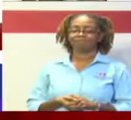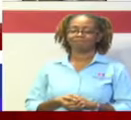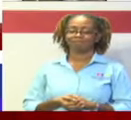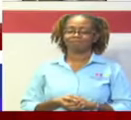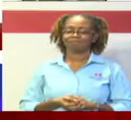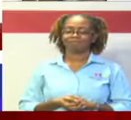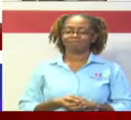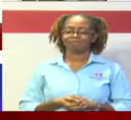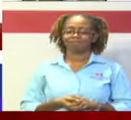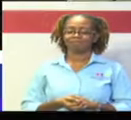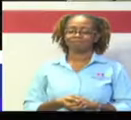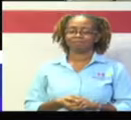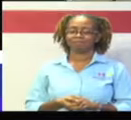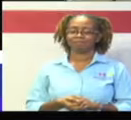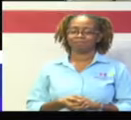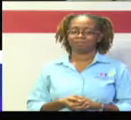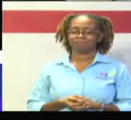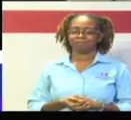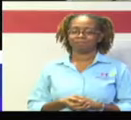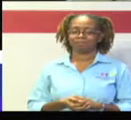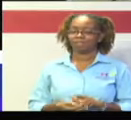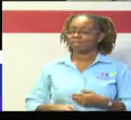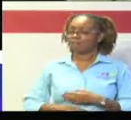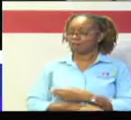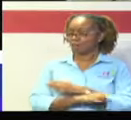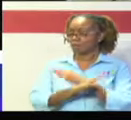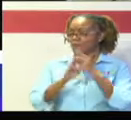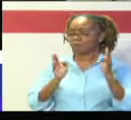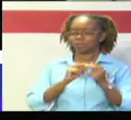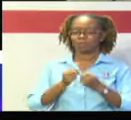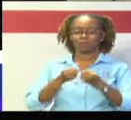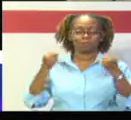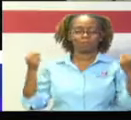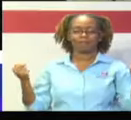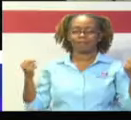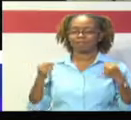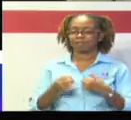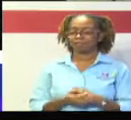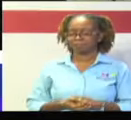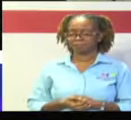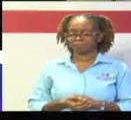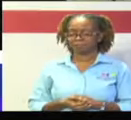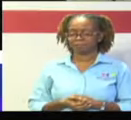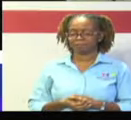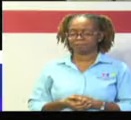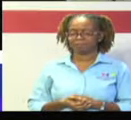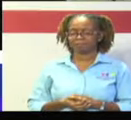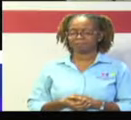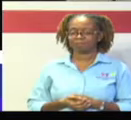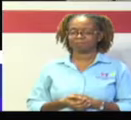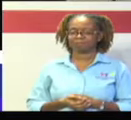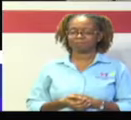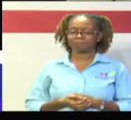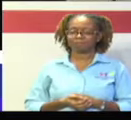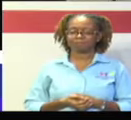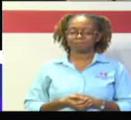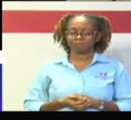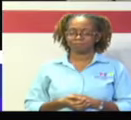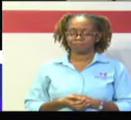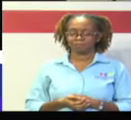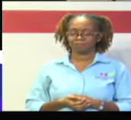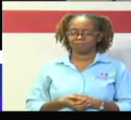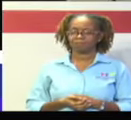Good morning, Newsday. Hi, good morning, everyone. Rihanna McKenzie from Newsday here. Of the six confirmed Delta variant